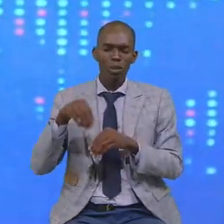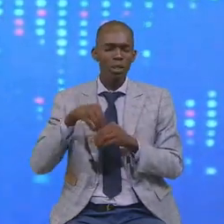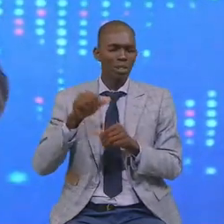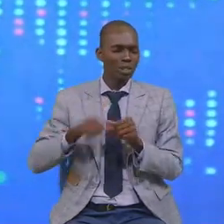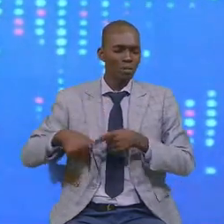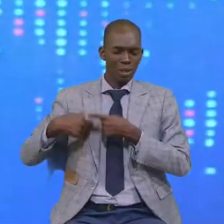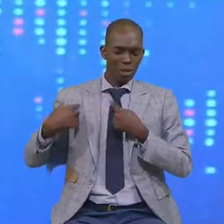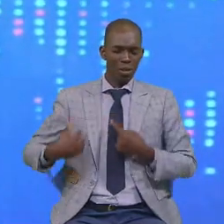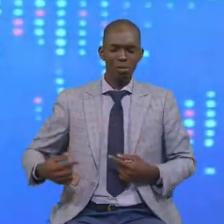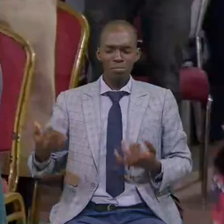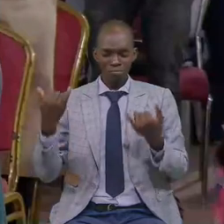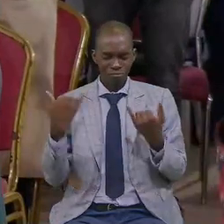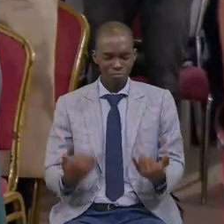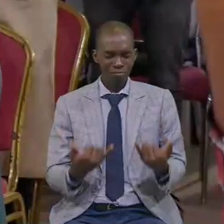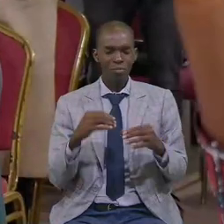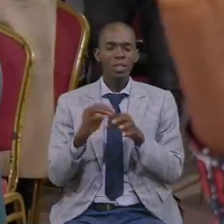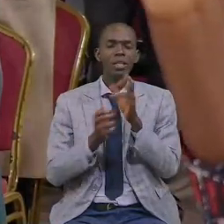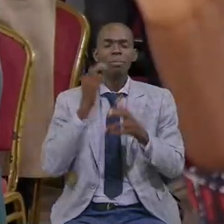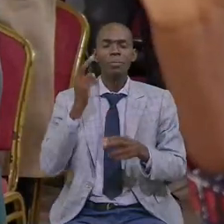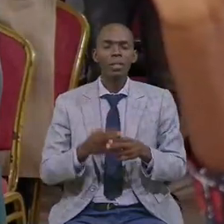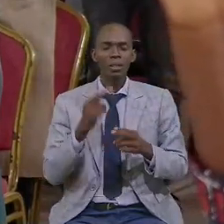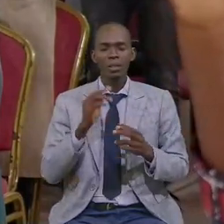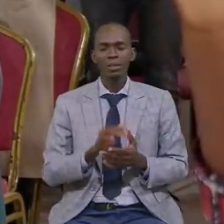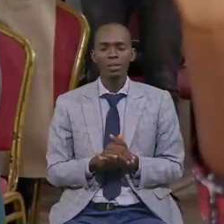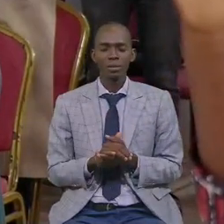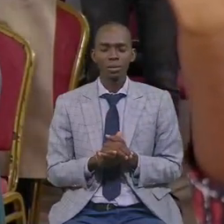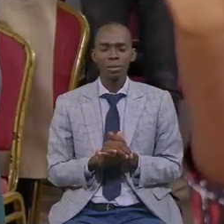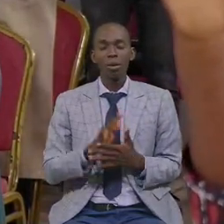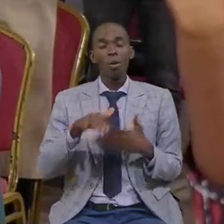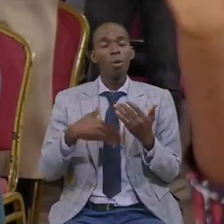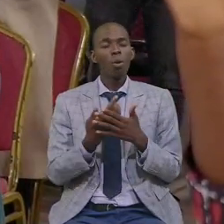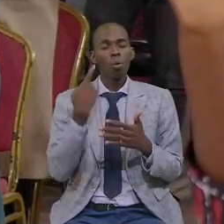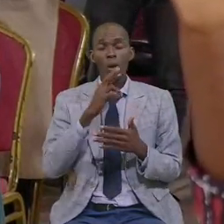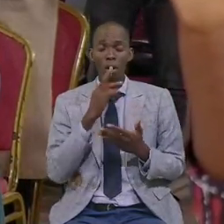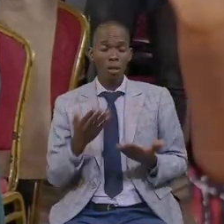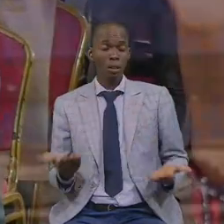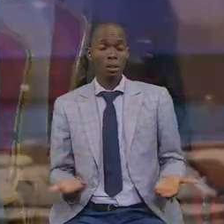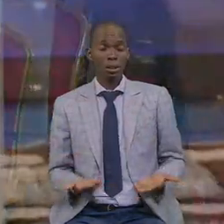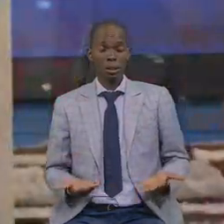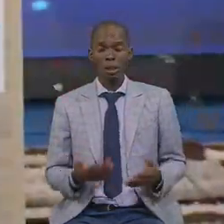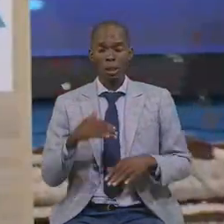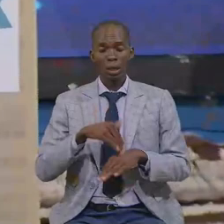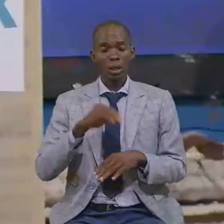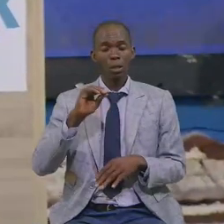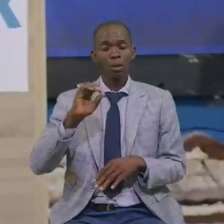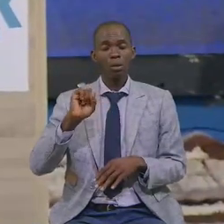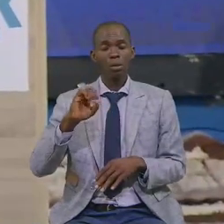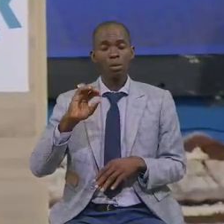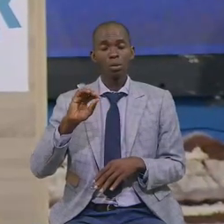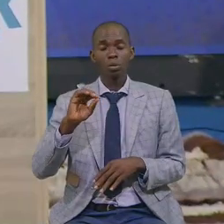now in Jesus' name. Those who are here at the Alpha location and those who are